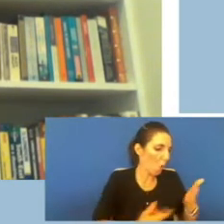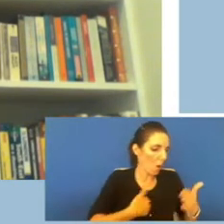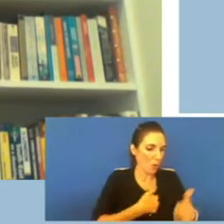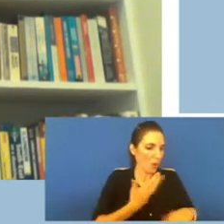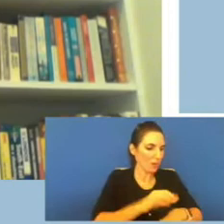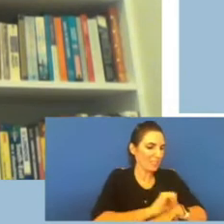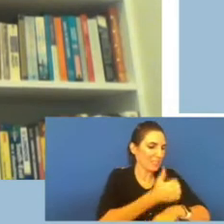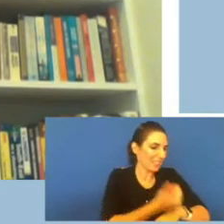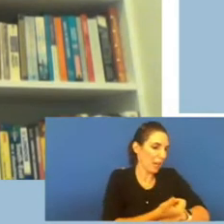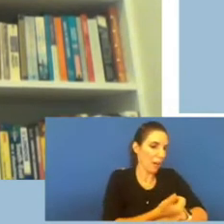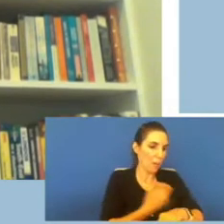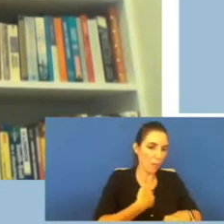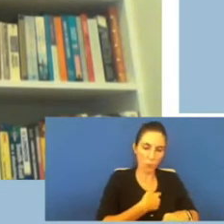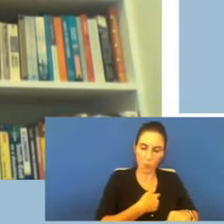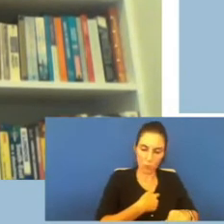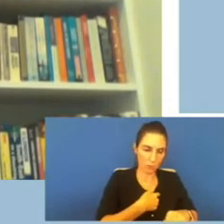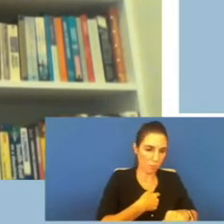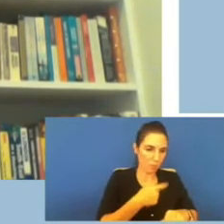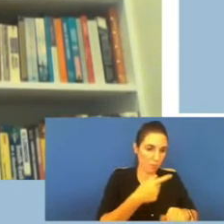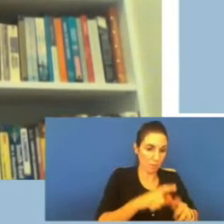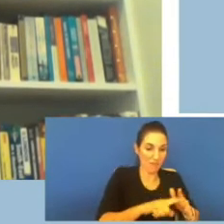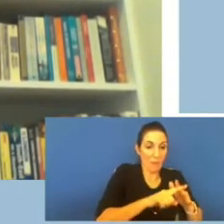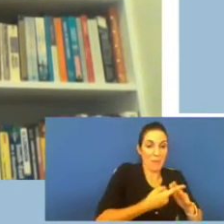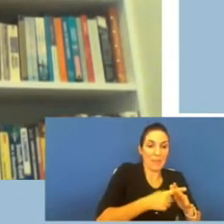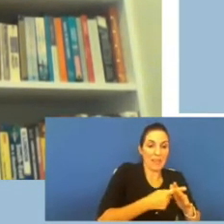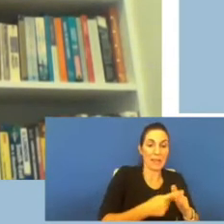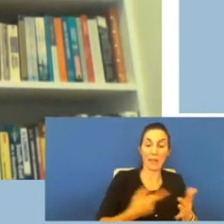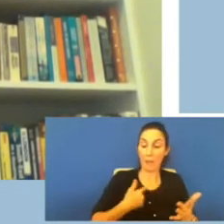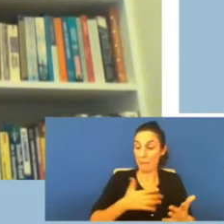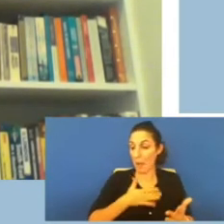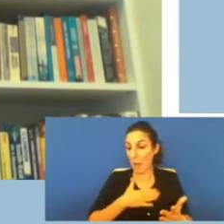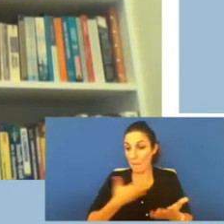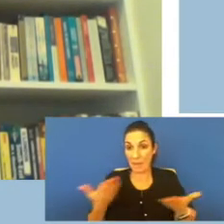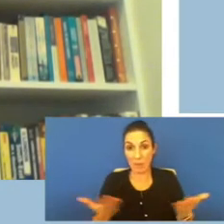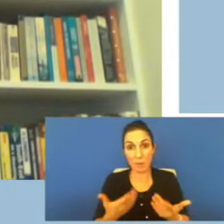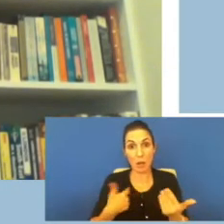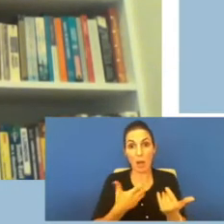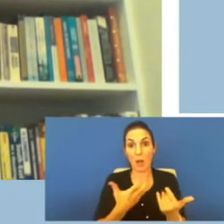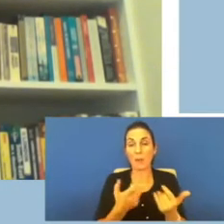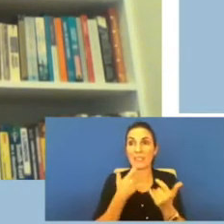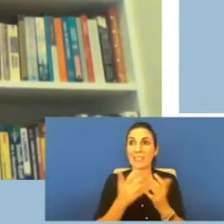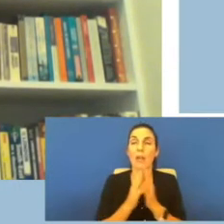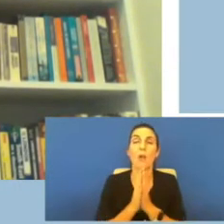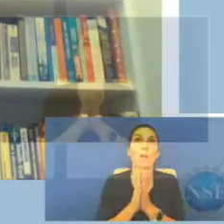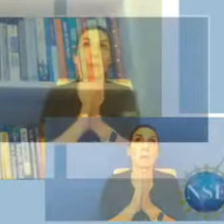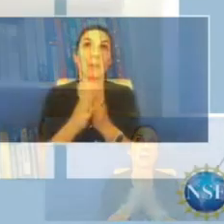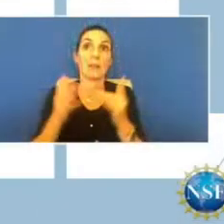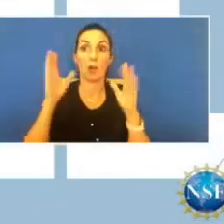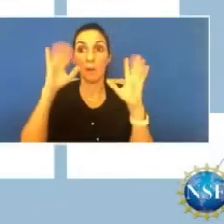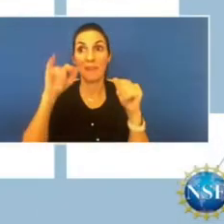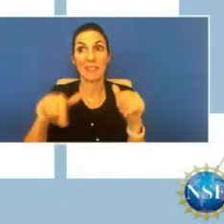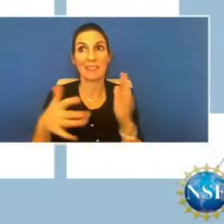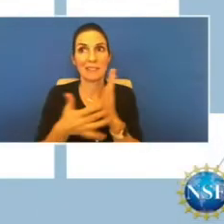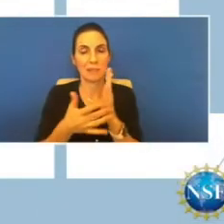to be here. And let's say a prayer that we get through the tech.